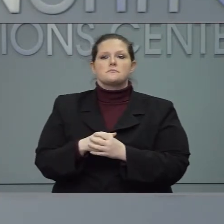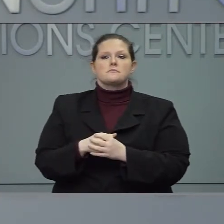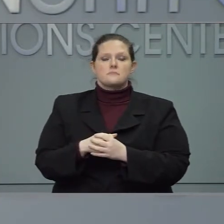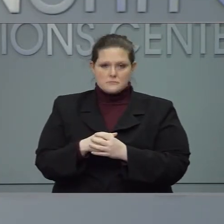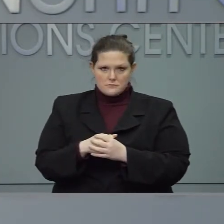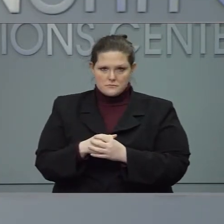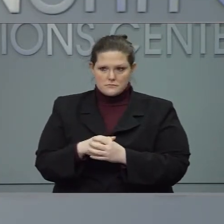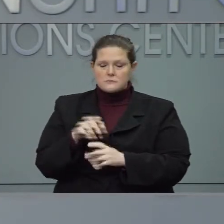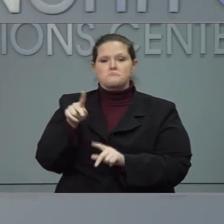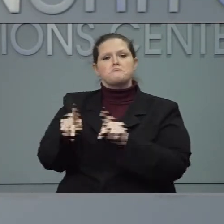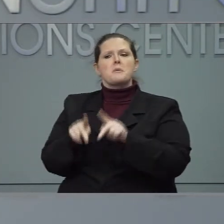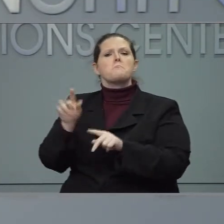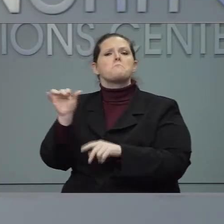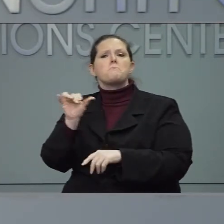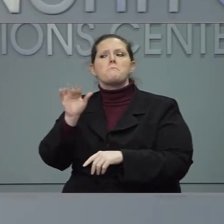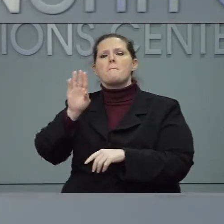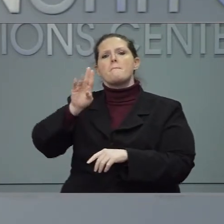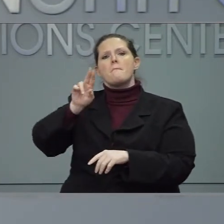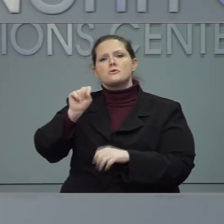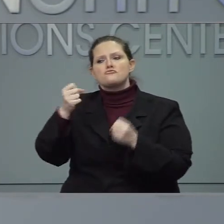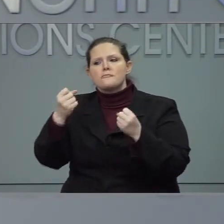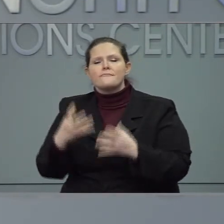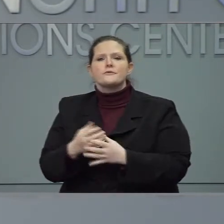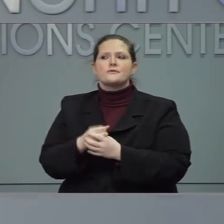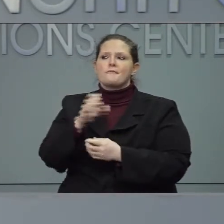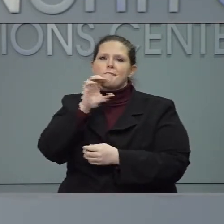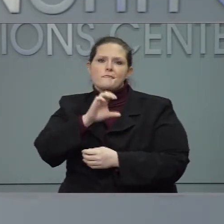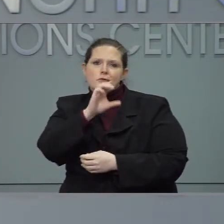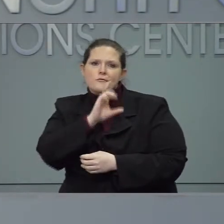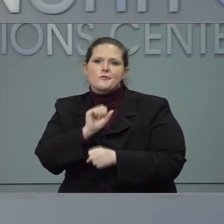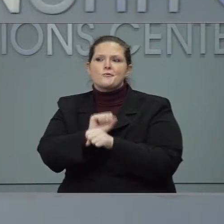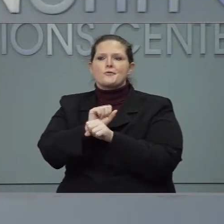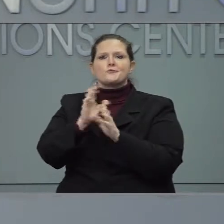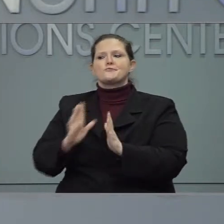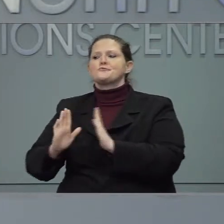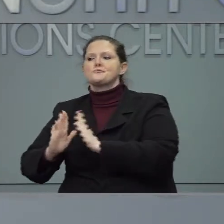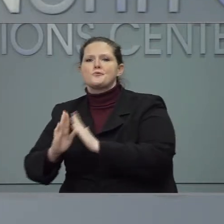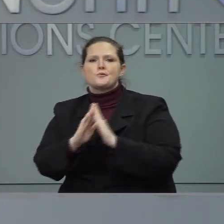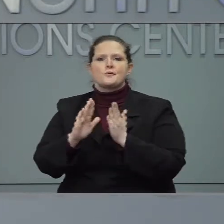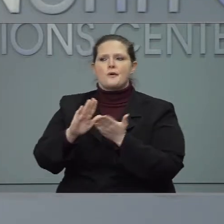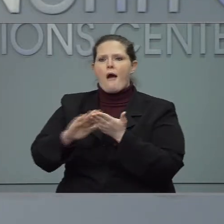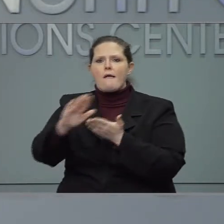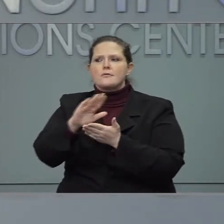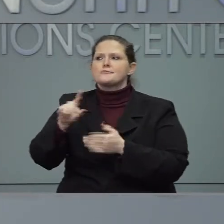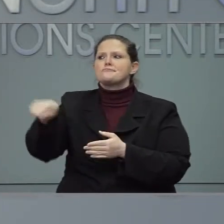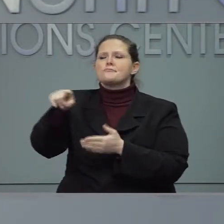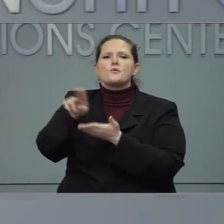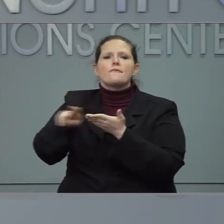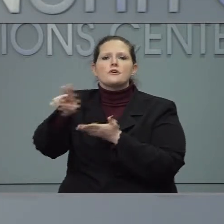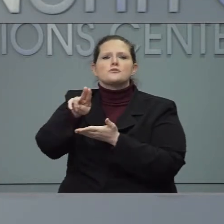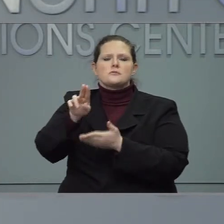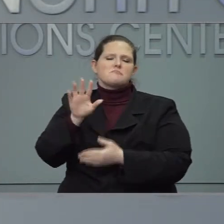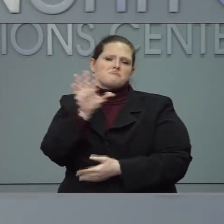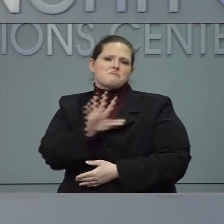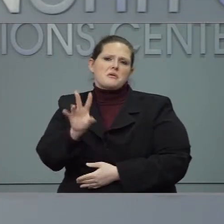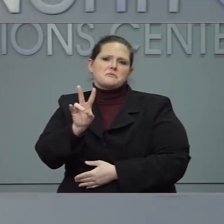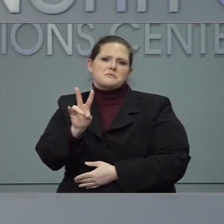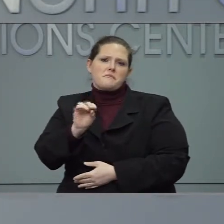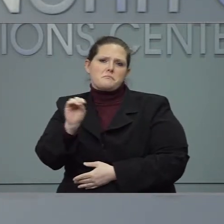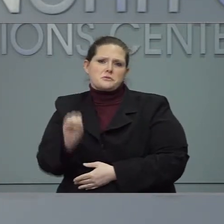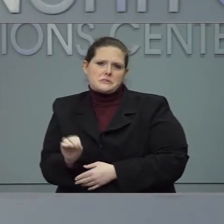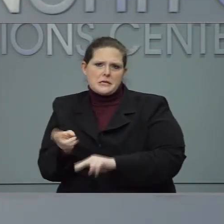for the non-certified personnel, community colleges, and universities. And there are also 3